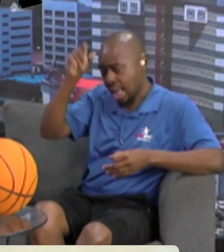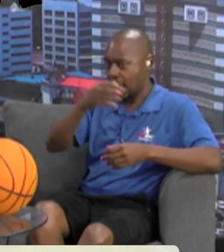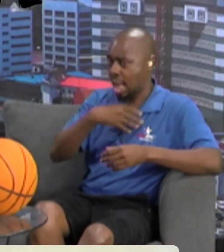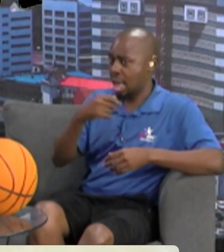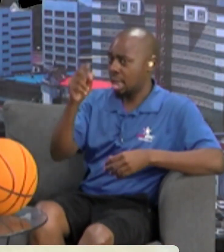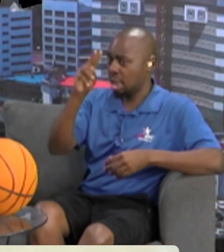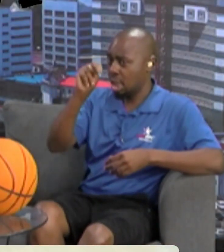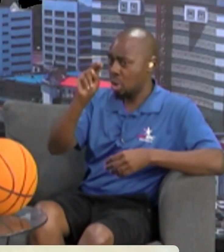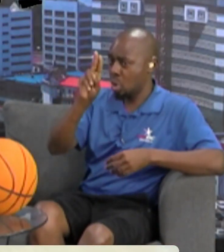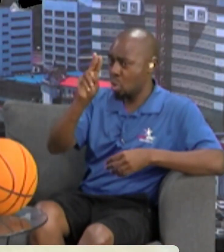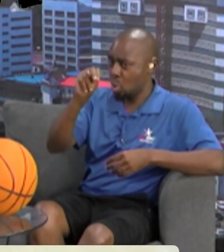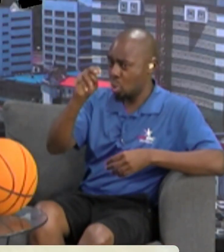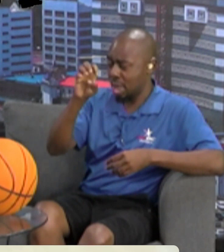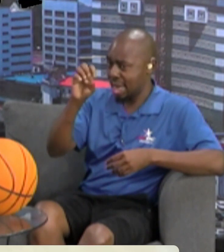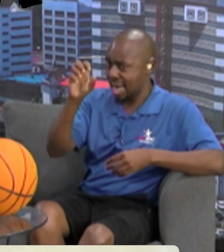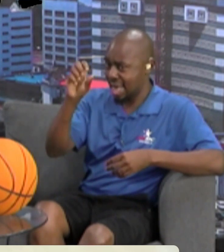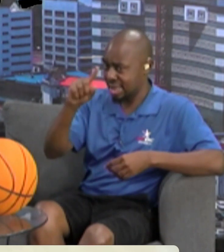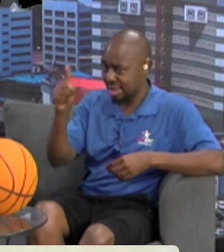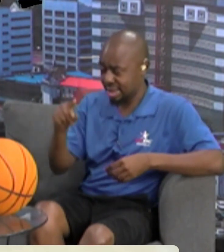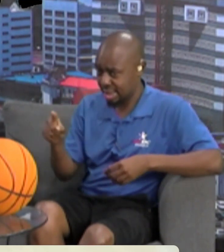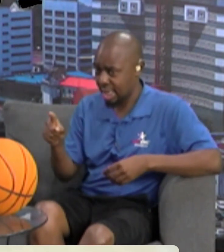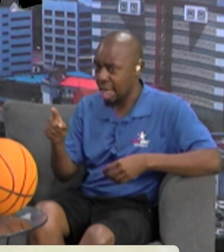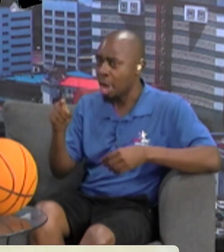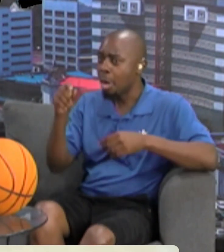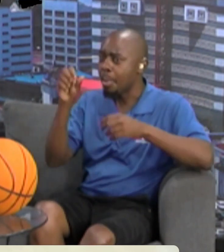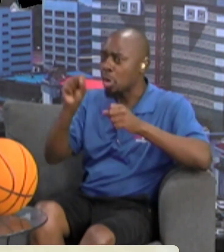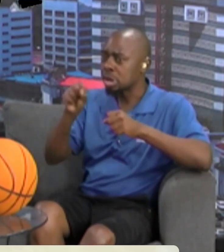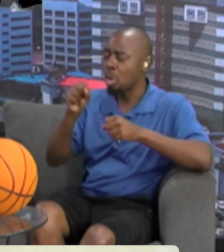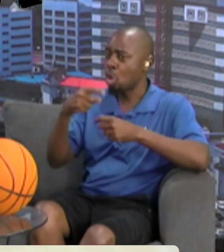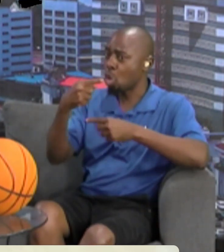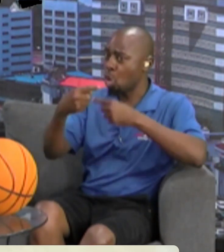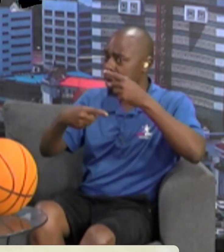I believe that if Mo Salah and Núñez